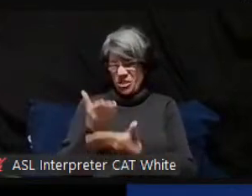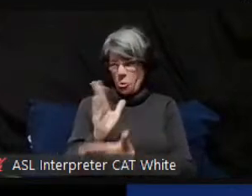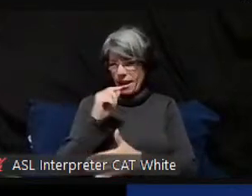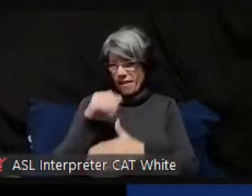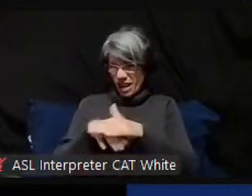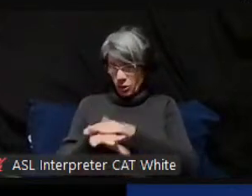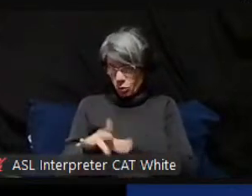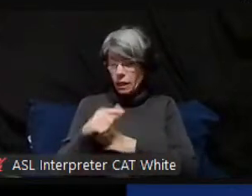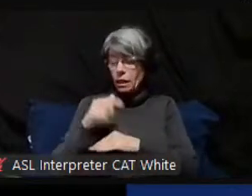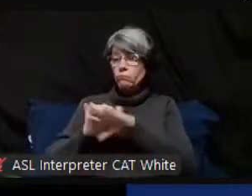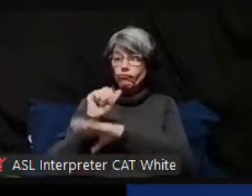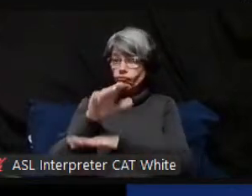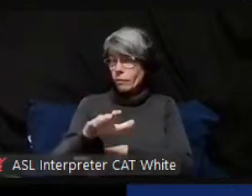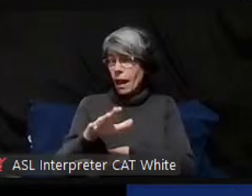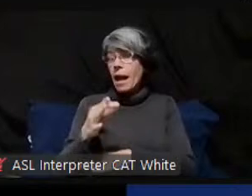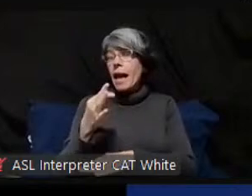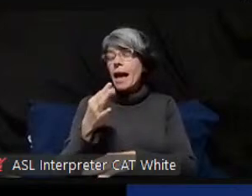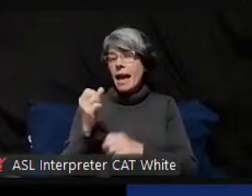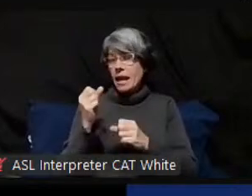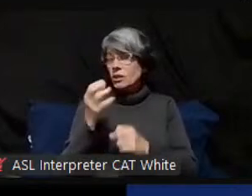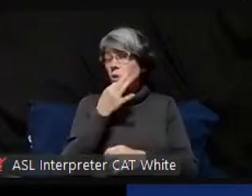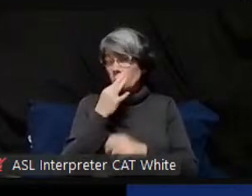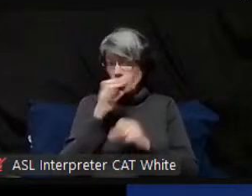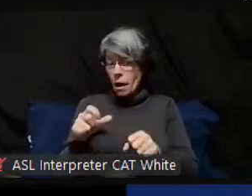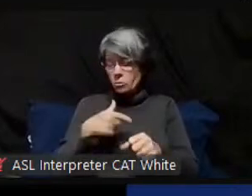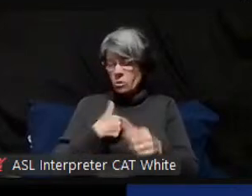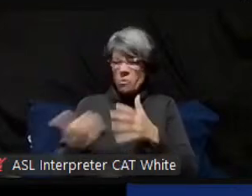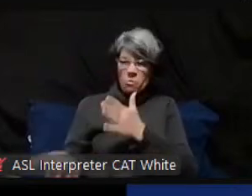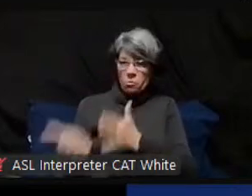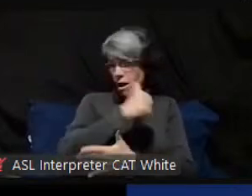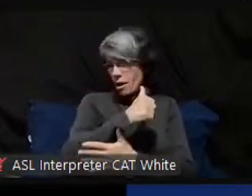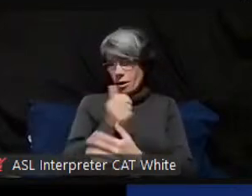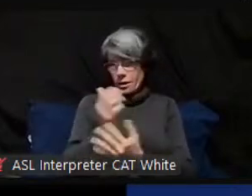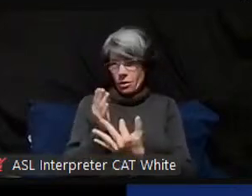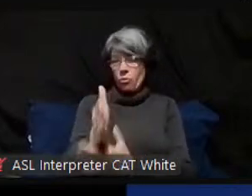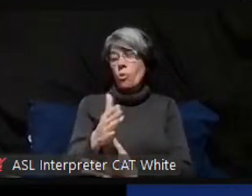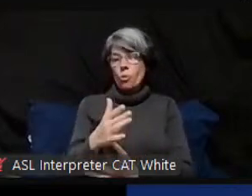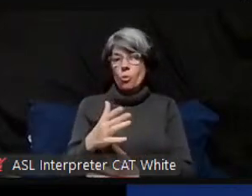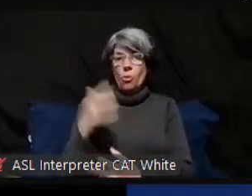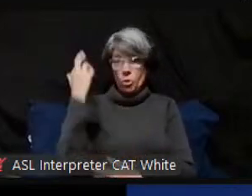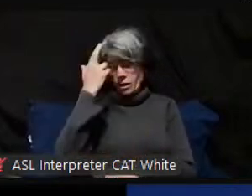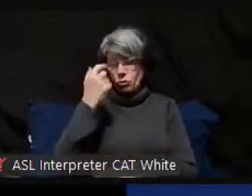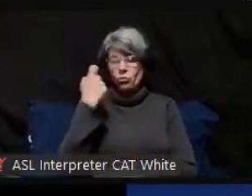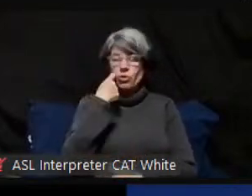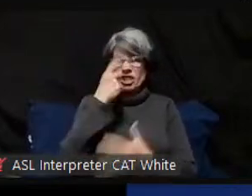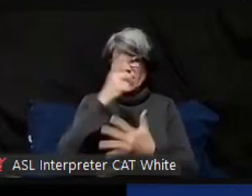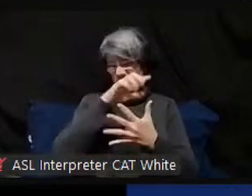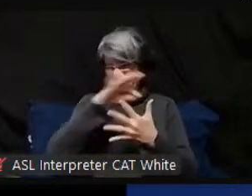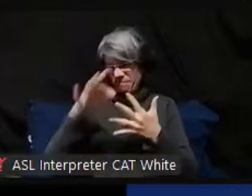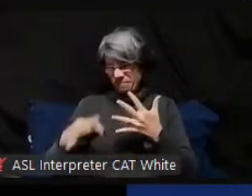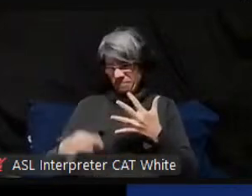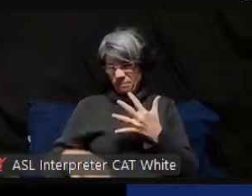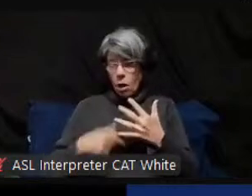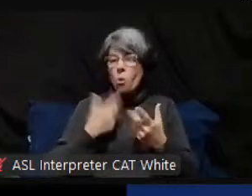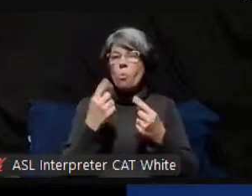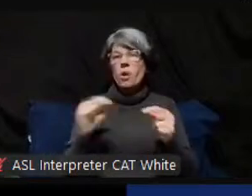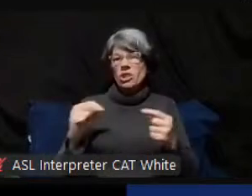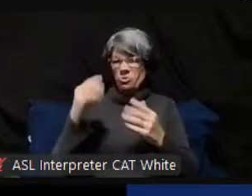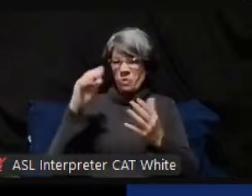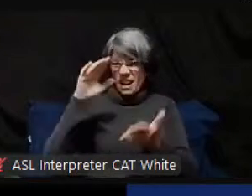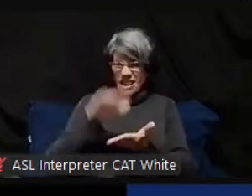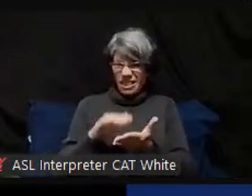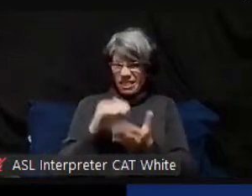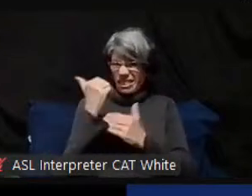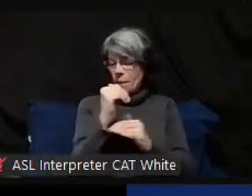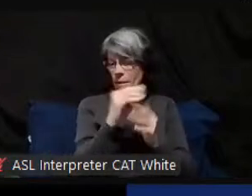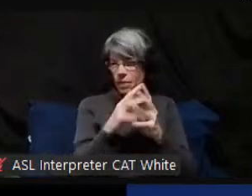in, those areas will be prioritized for all of the reasons that you just said. We're trying to limit the contamination to